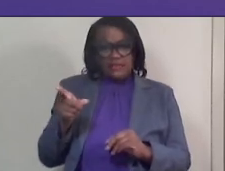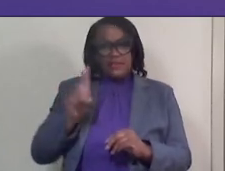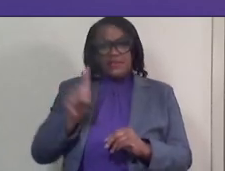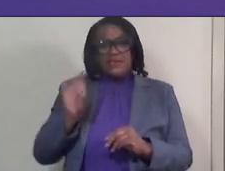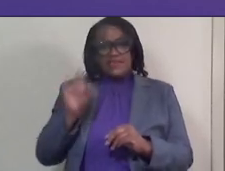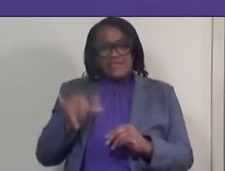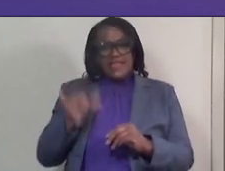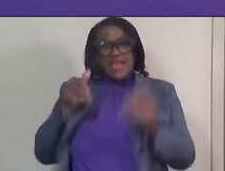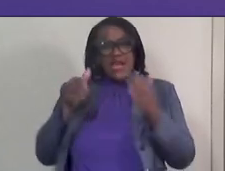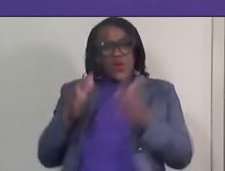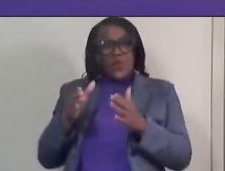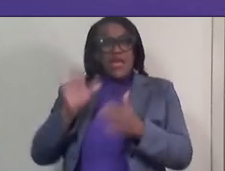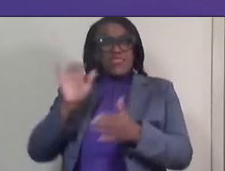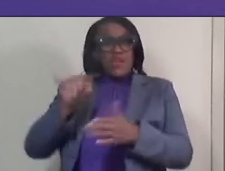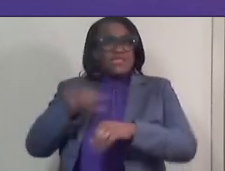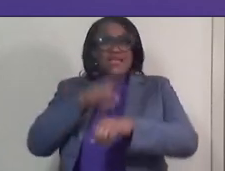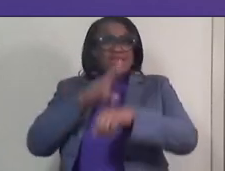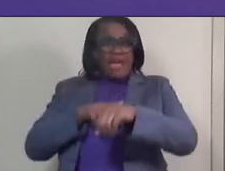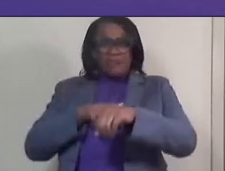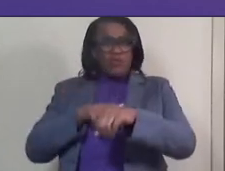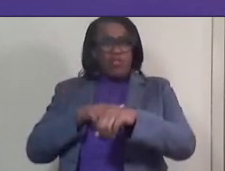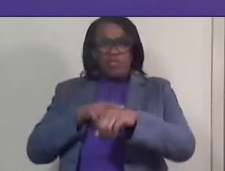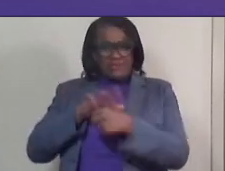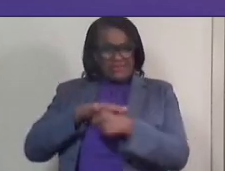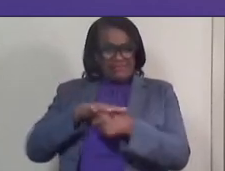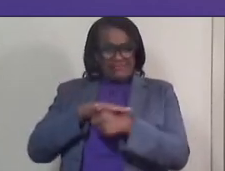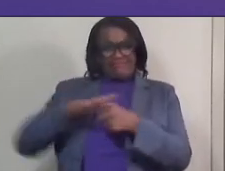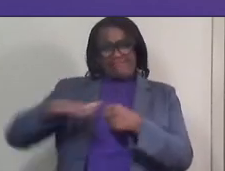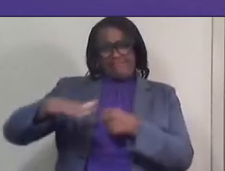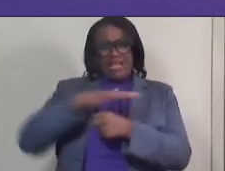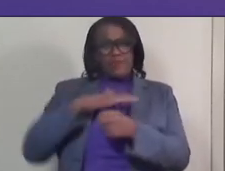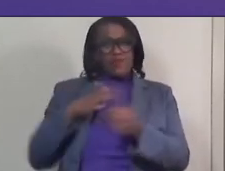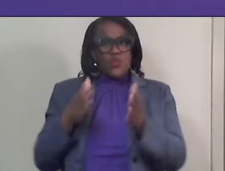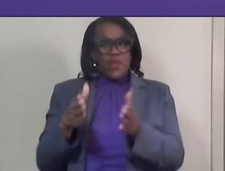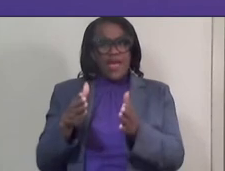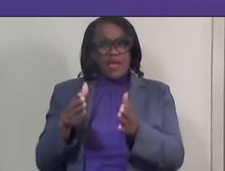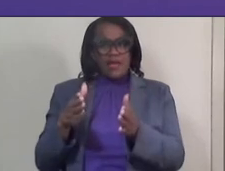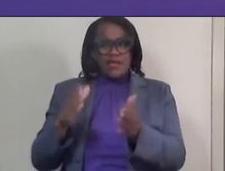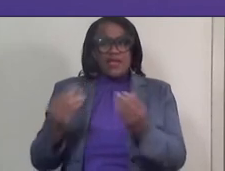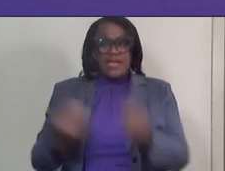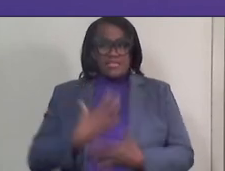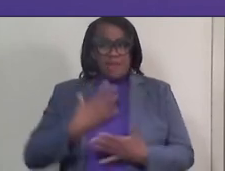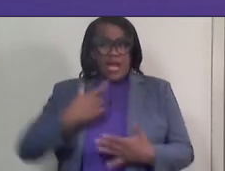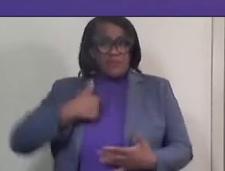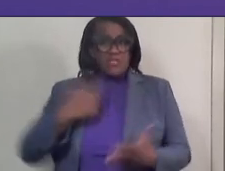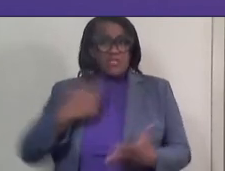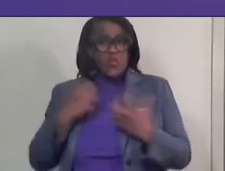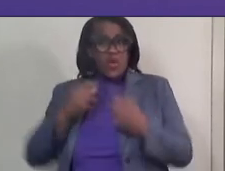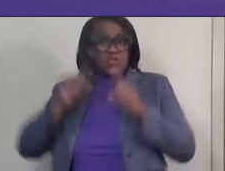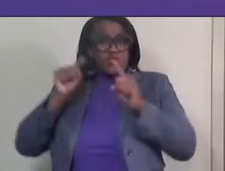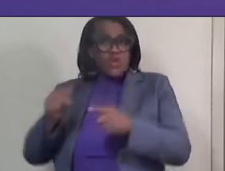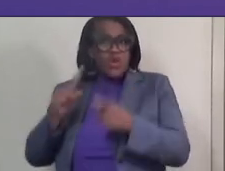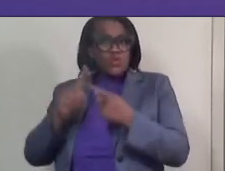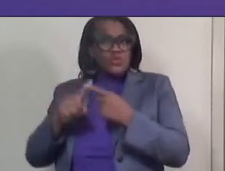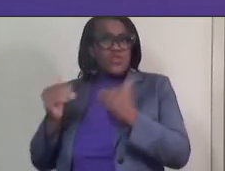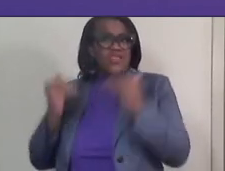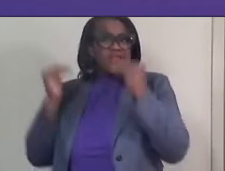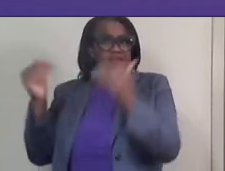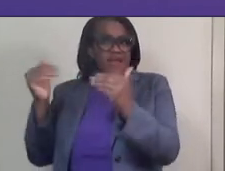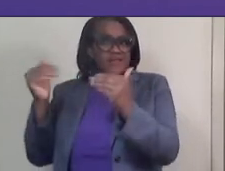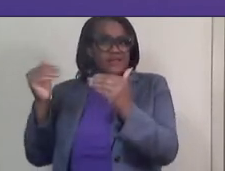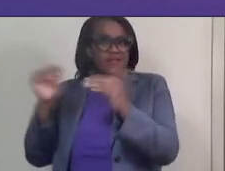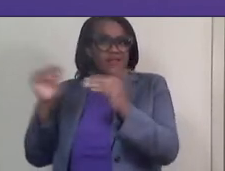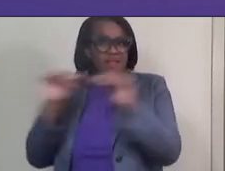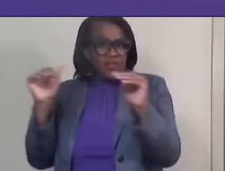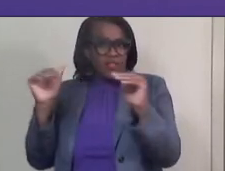a natural neighborhood way, but it inspired me to want to go in further and go to a next level. So I began